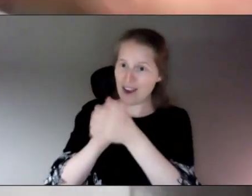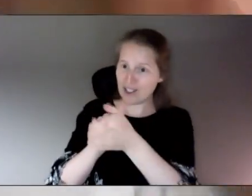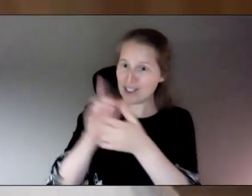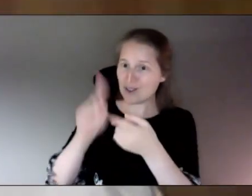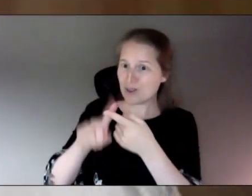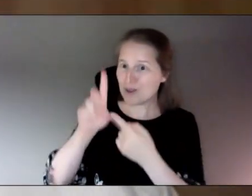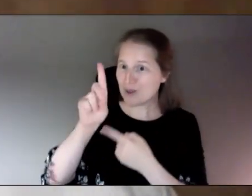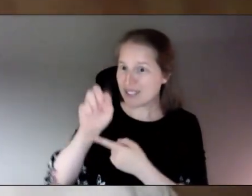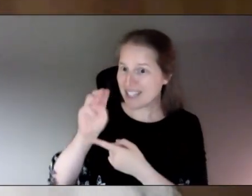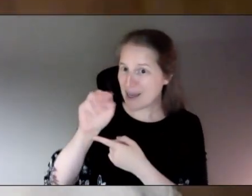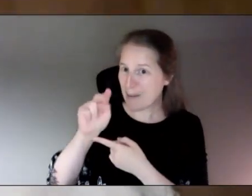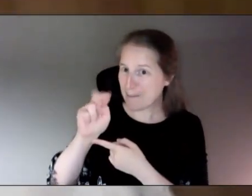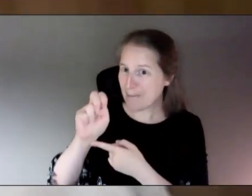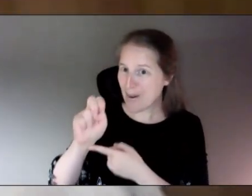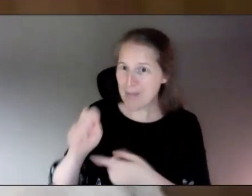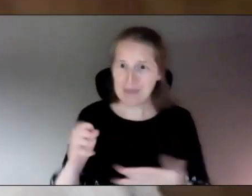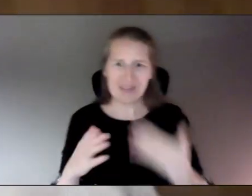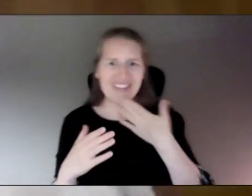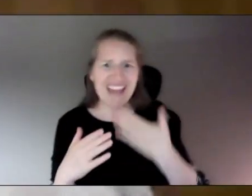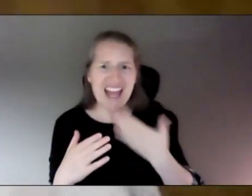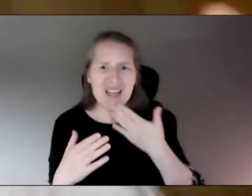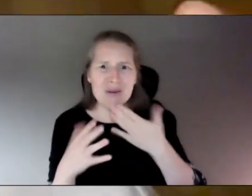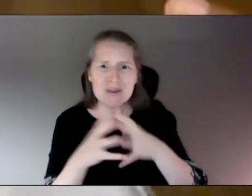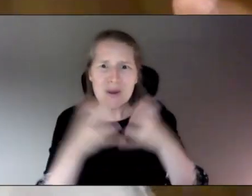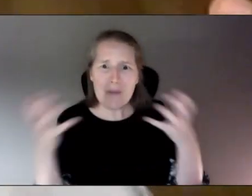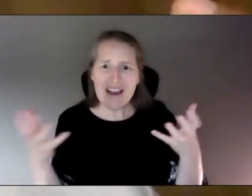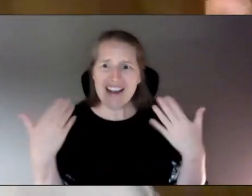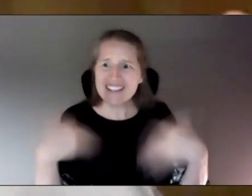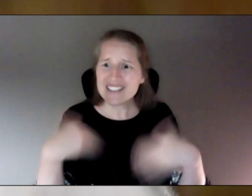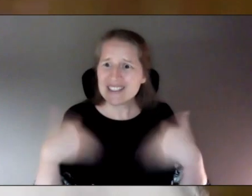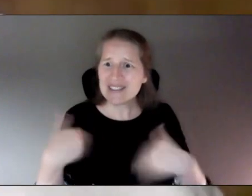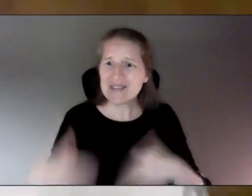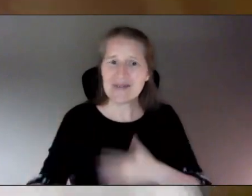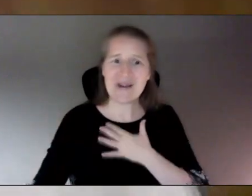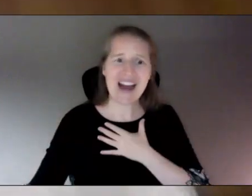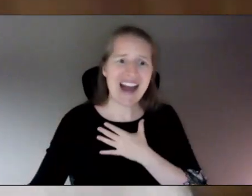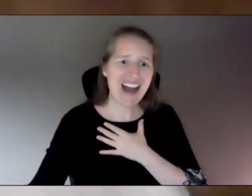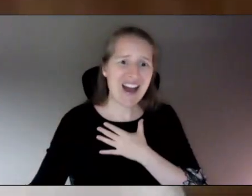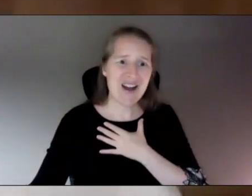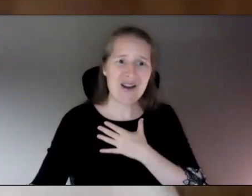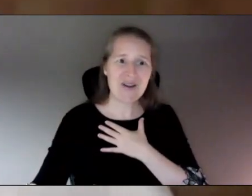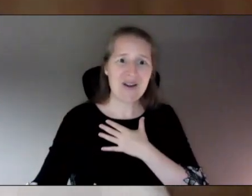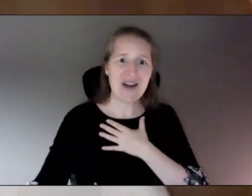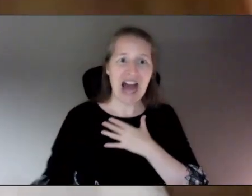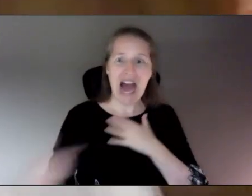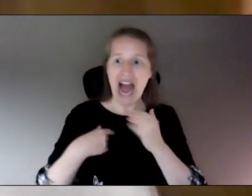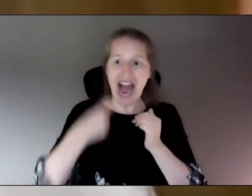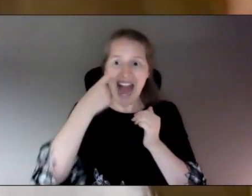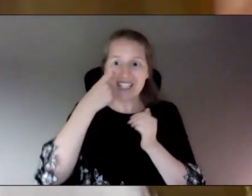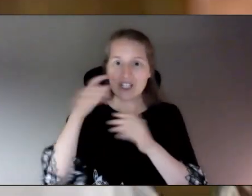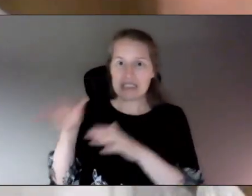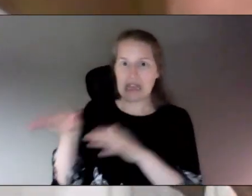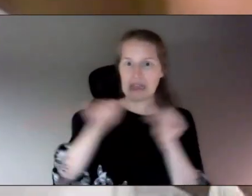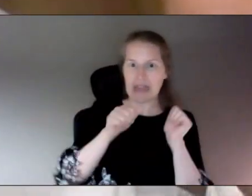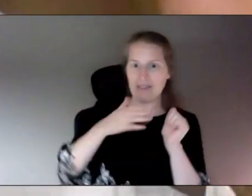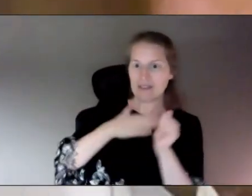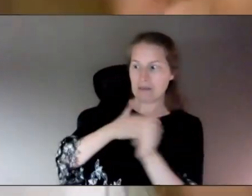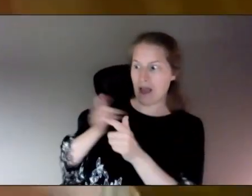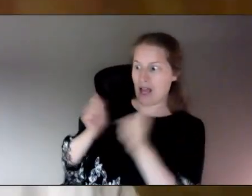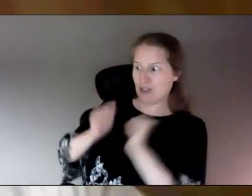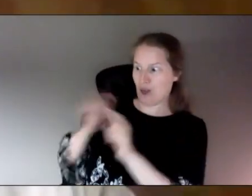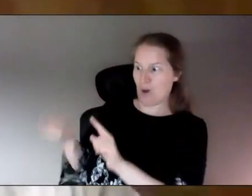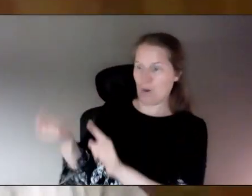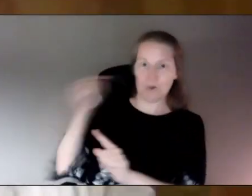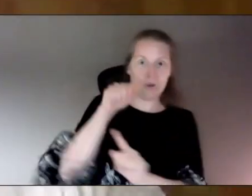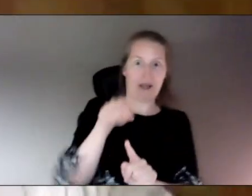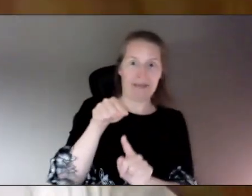Hey, thank you all so much. Oh my God, I just jumped off of my show to